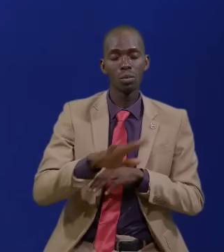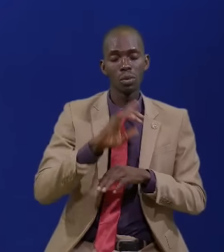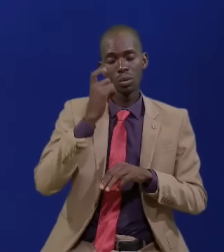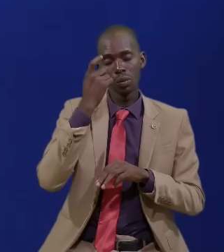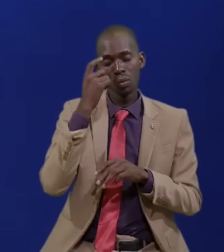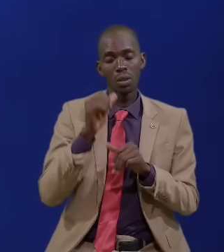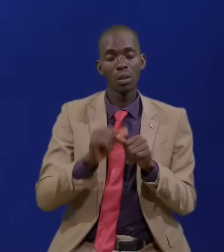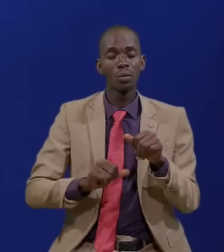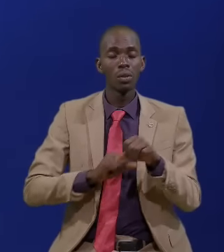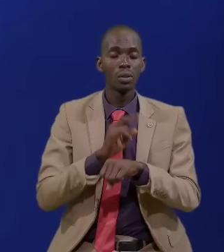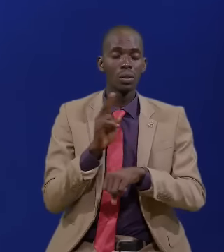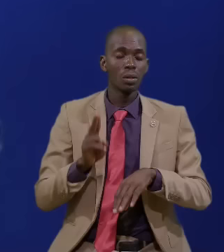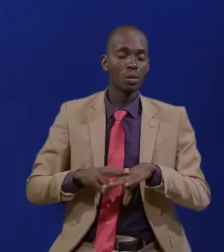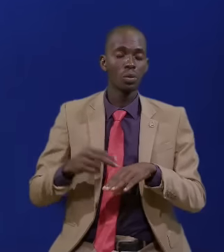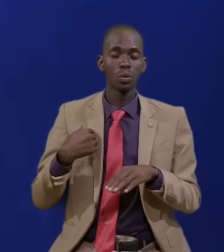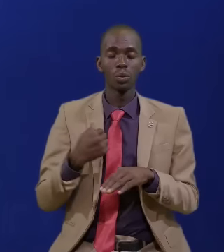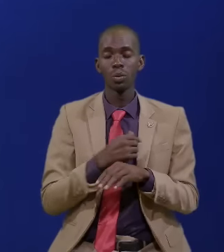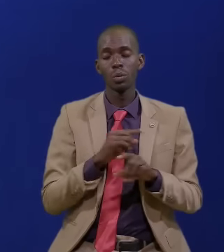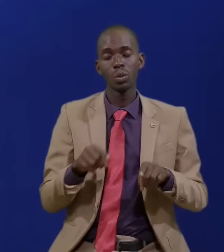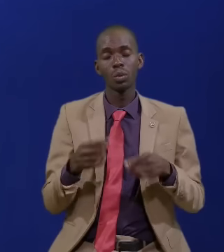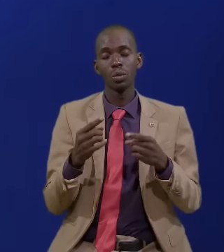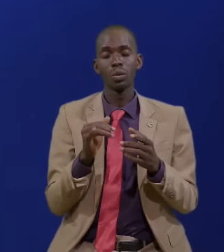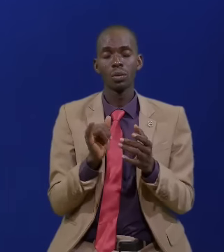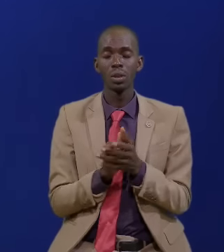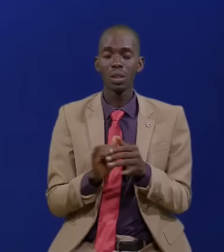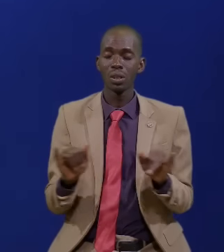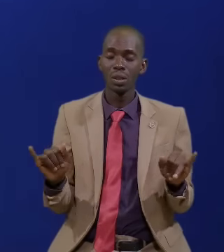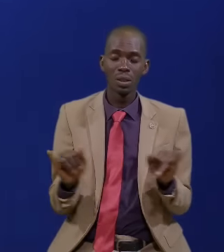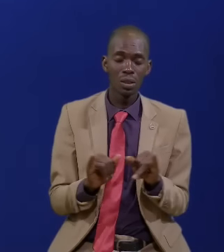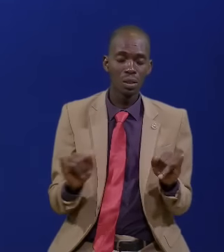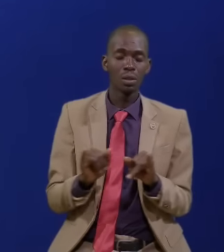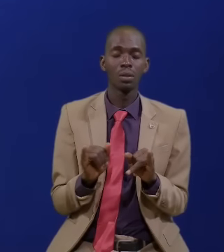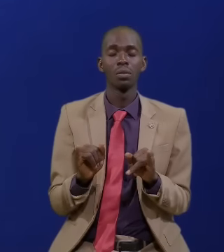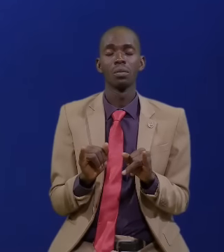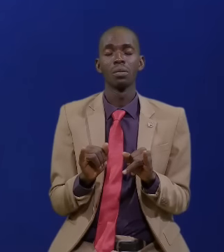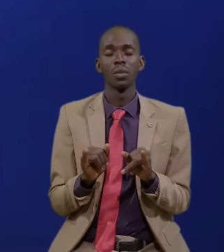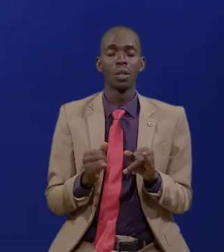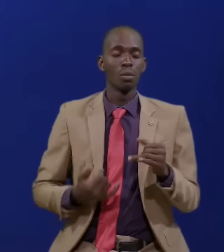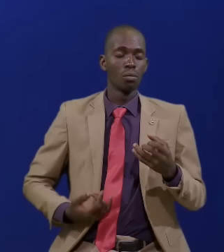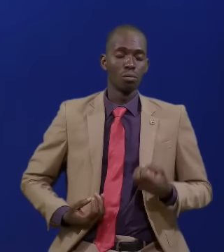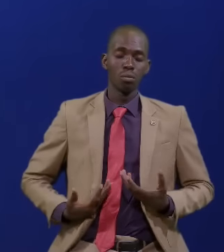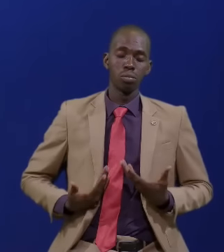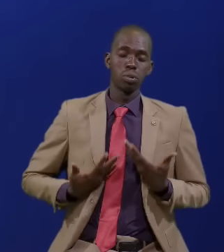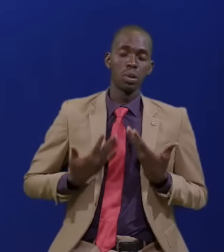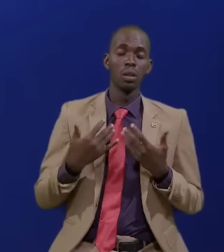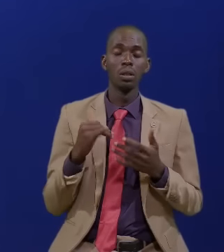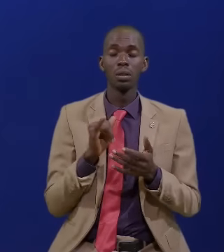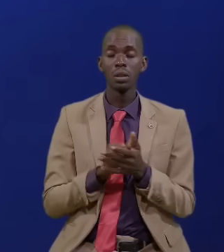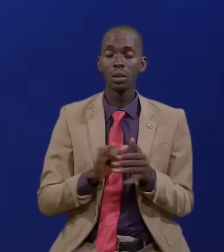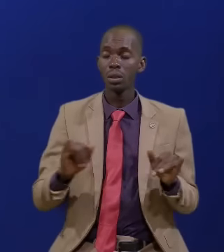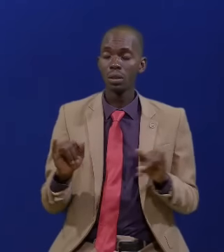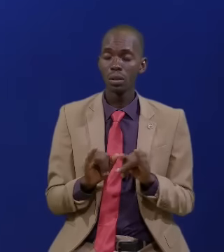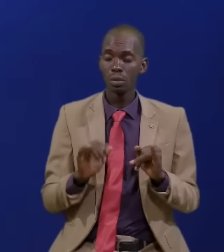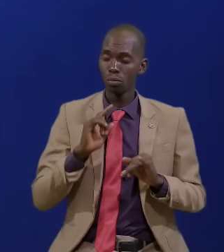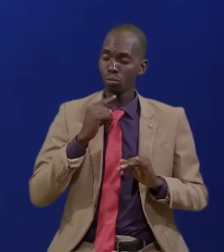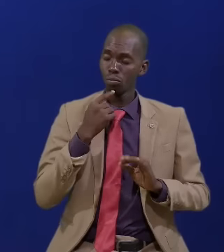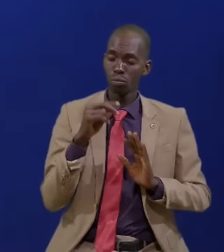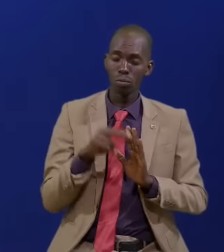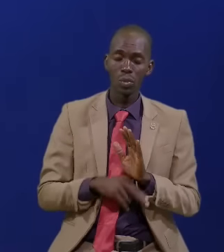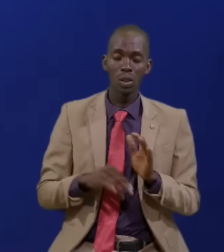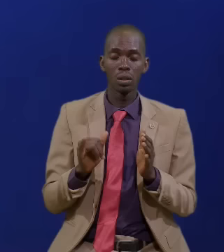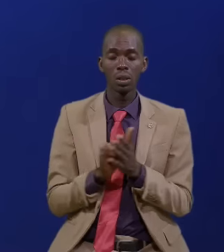go, that same fire, and that same fervency, and that same focus